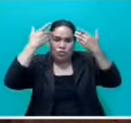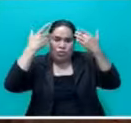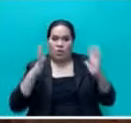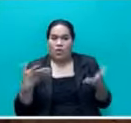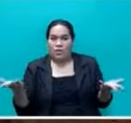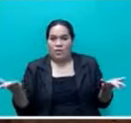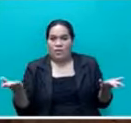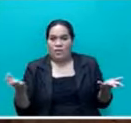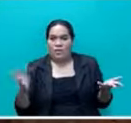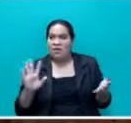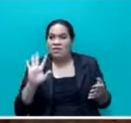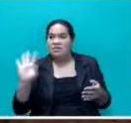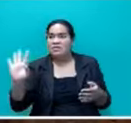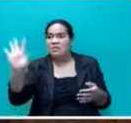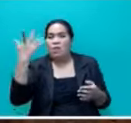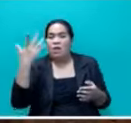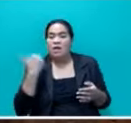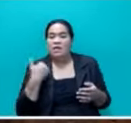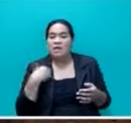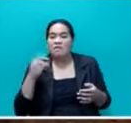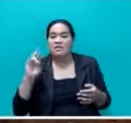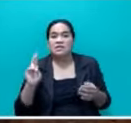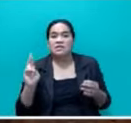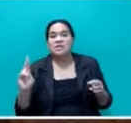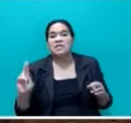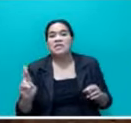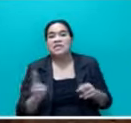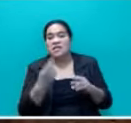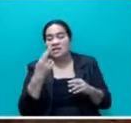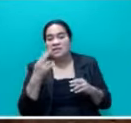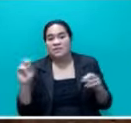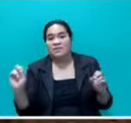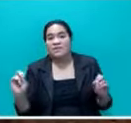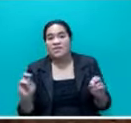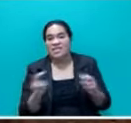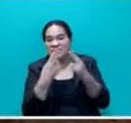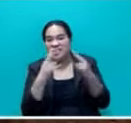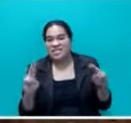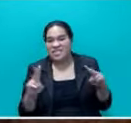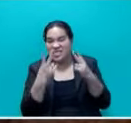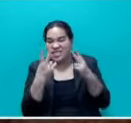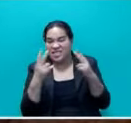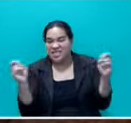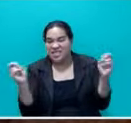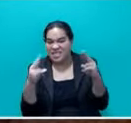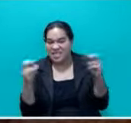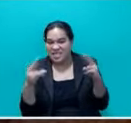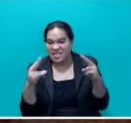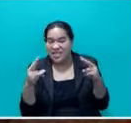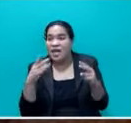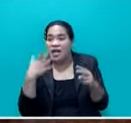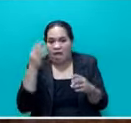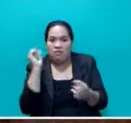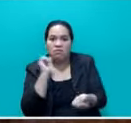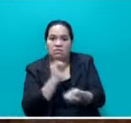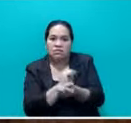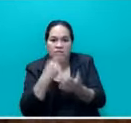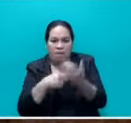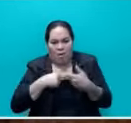There's probably somebody in Sydney who's just been, convicted of a sexual offense. We don't know that. We don't know the name of the